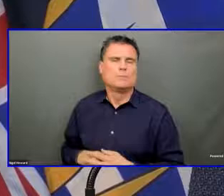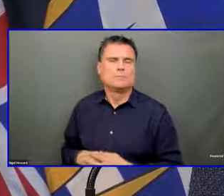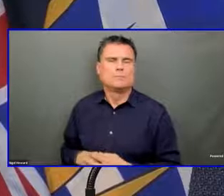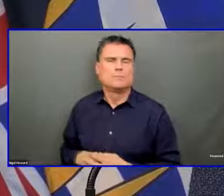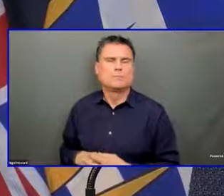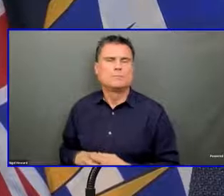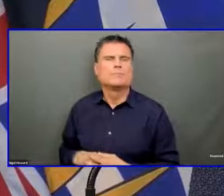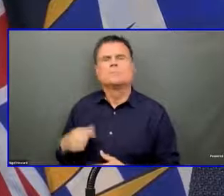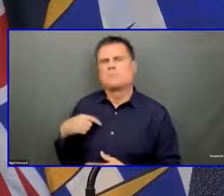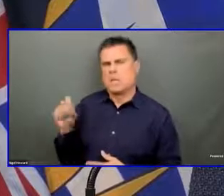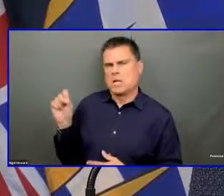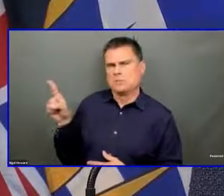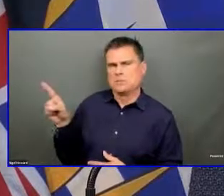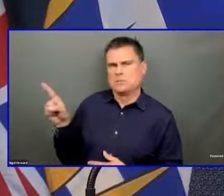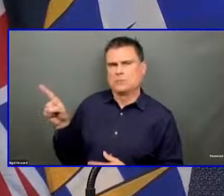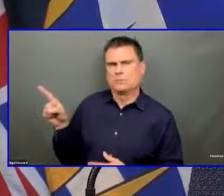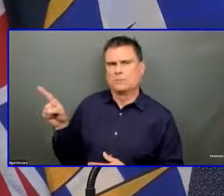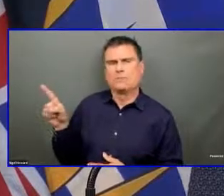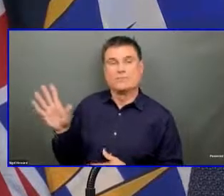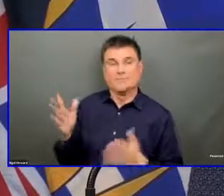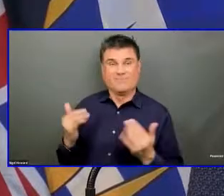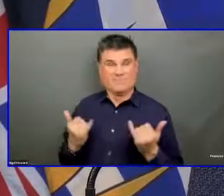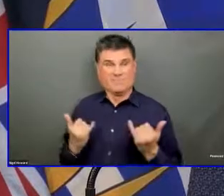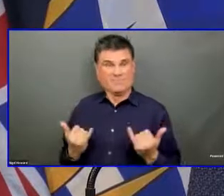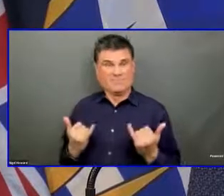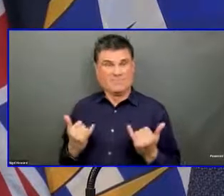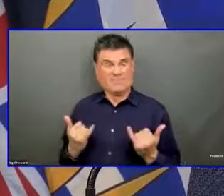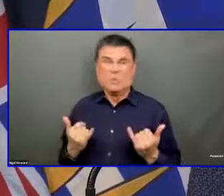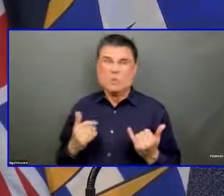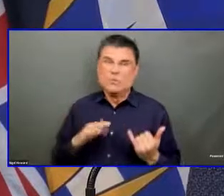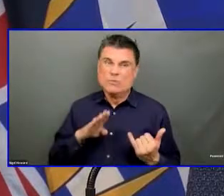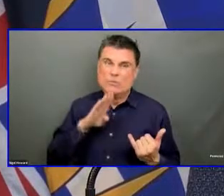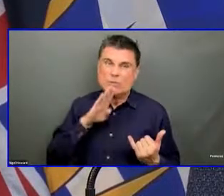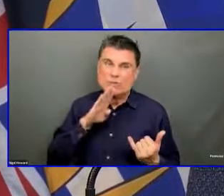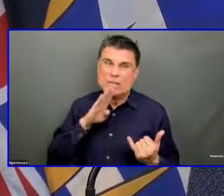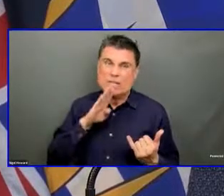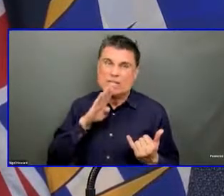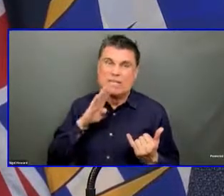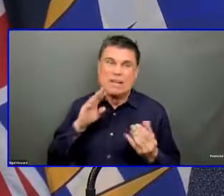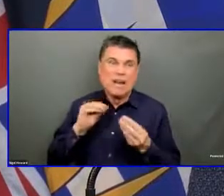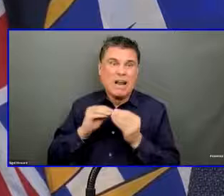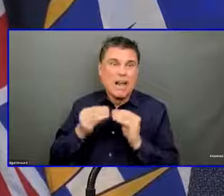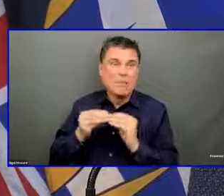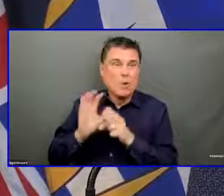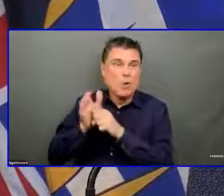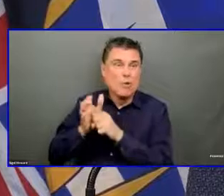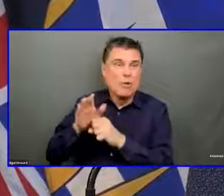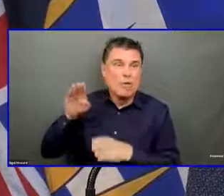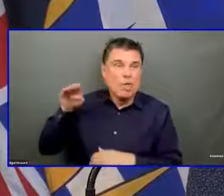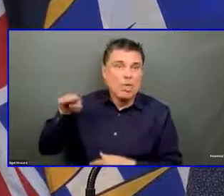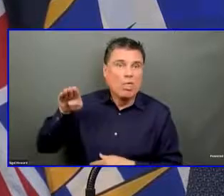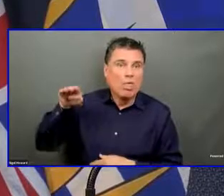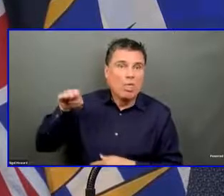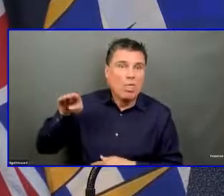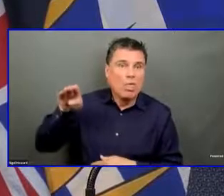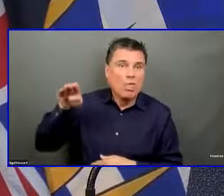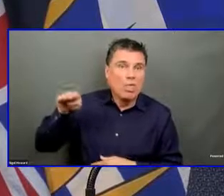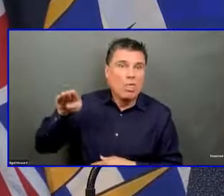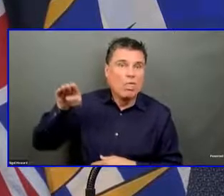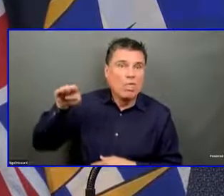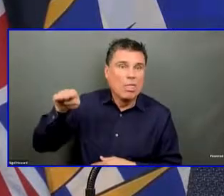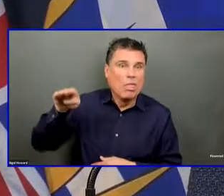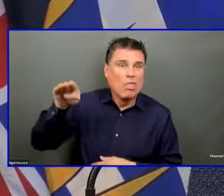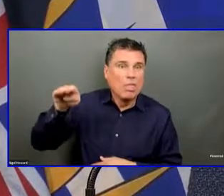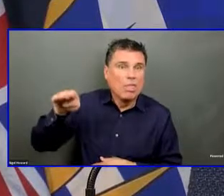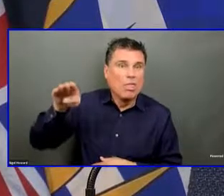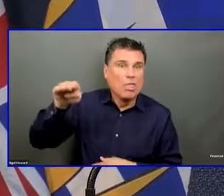inability to get our daily case numbers down, we've been stuck at that 500 level for some time. What is the rationale for easing restrictions, even slightly,